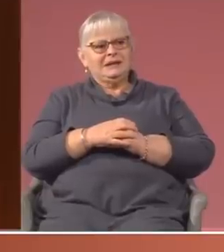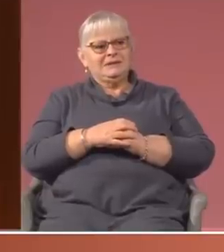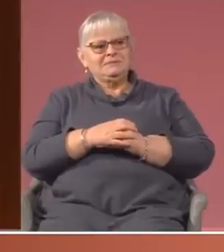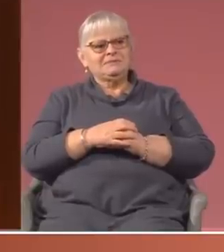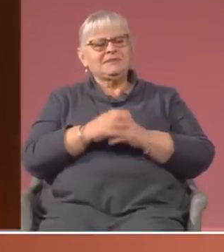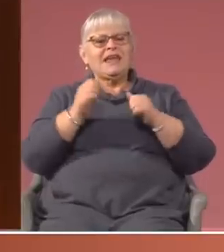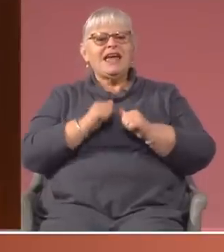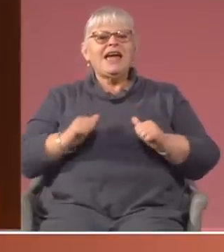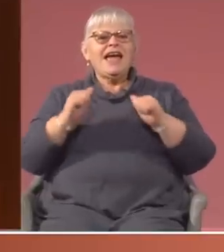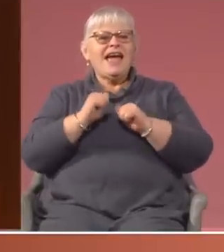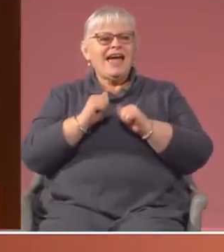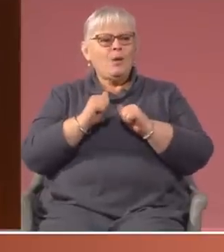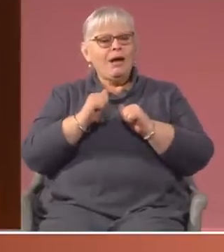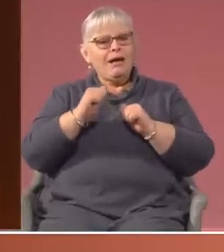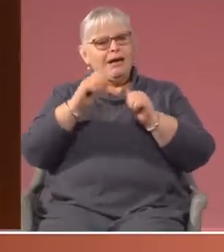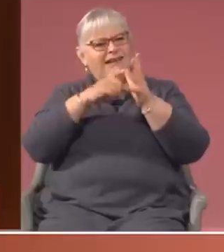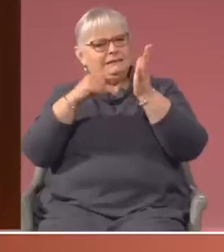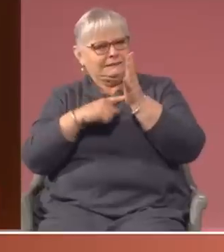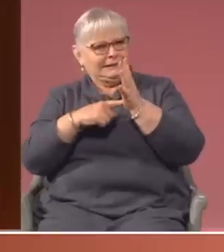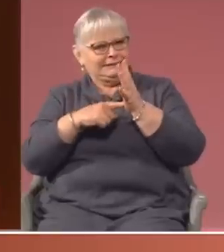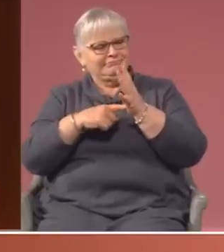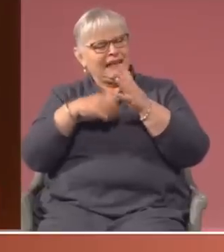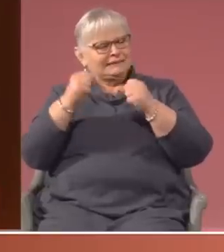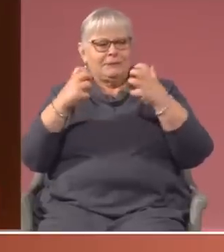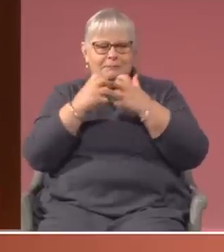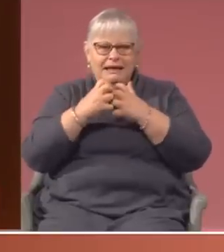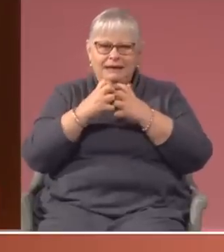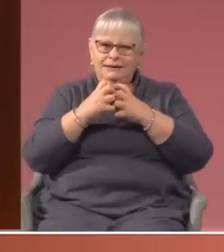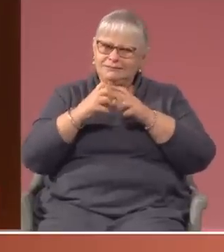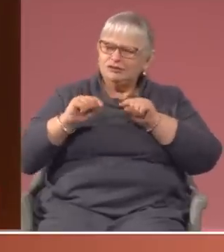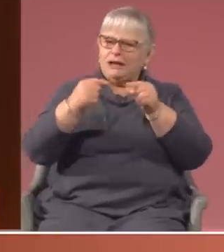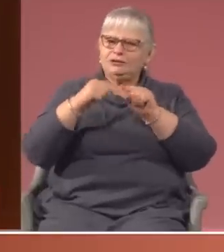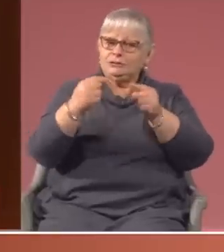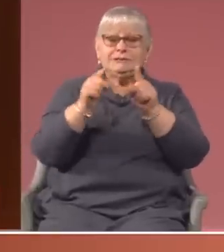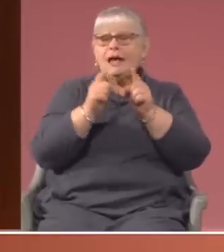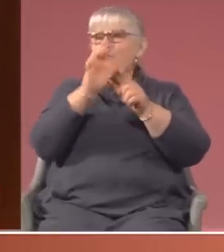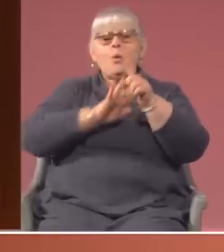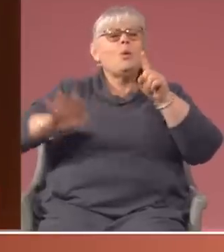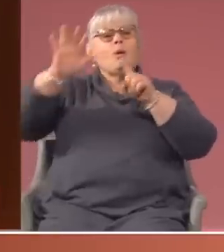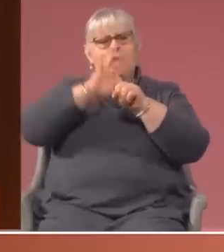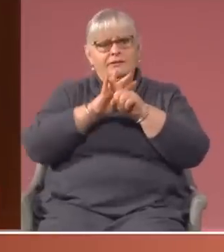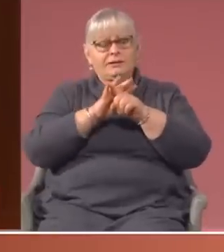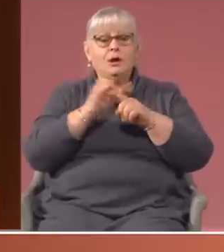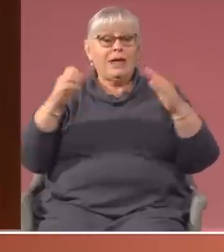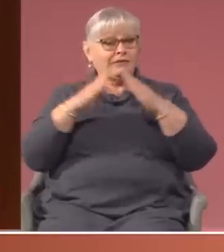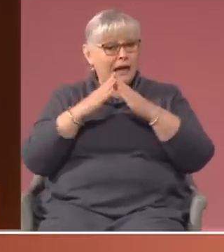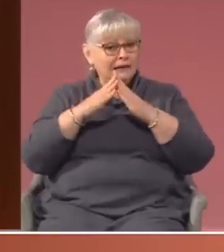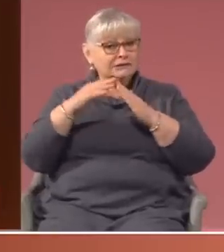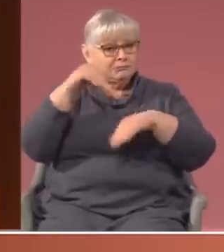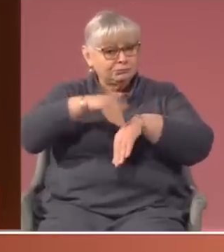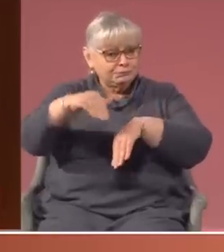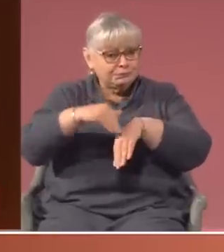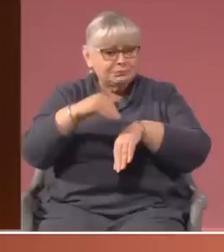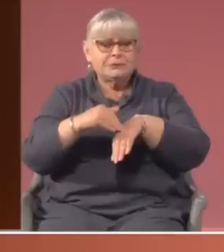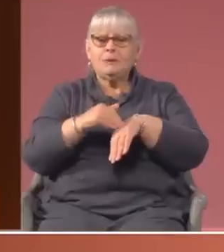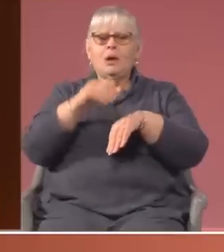Our territory faces many of the challenges faced in other parts of the country. We're in the midst of a housing crisis. We struggle